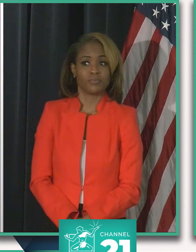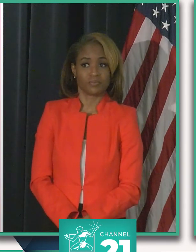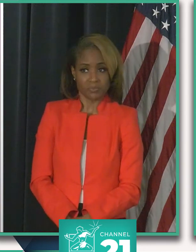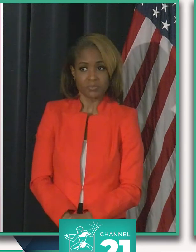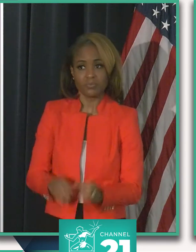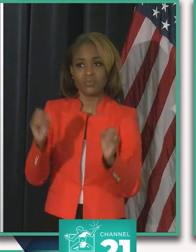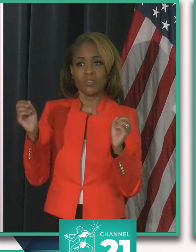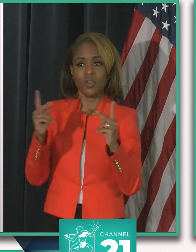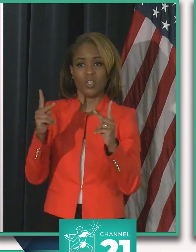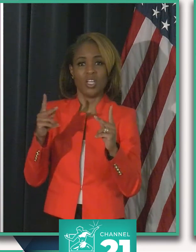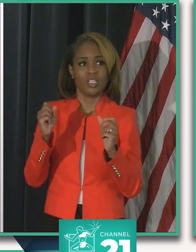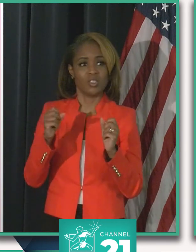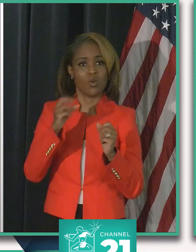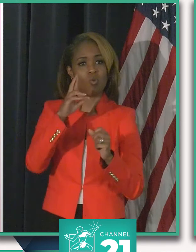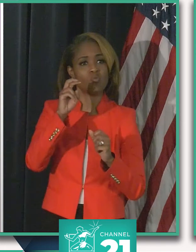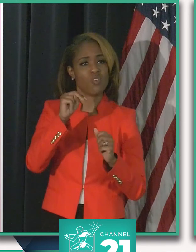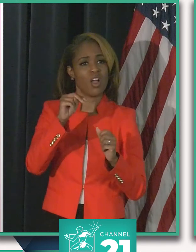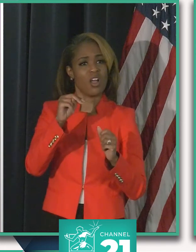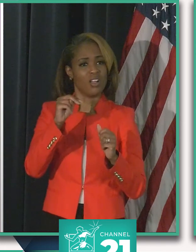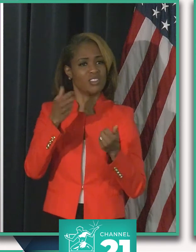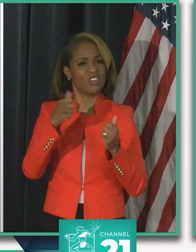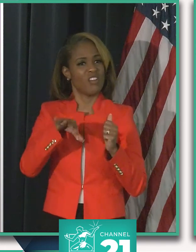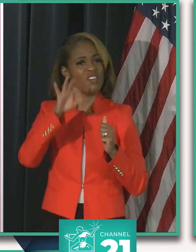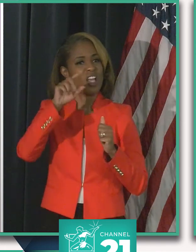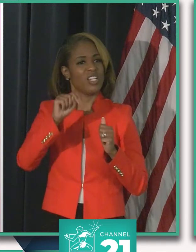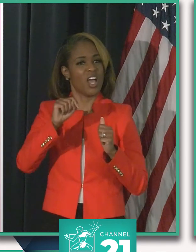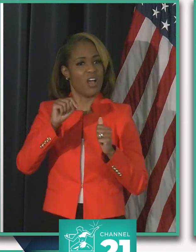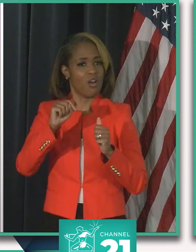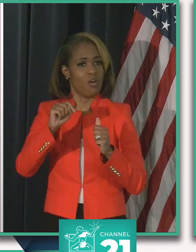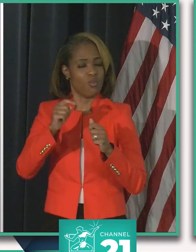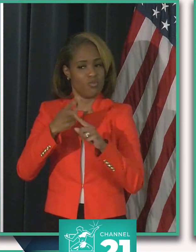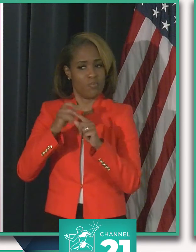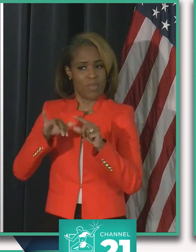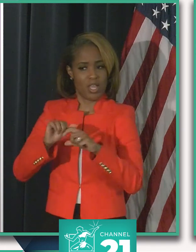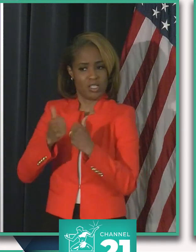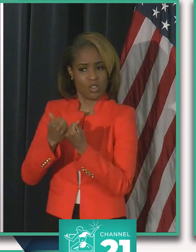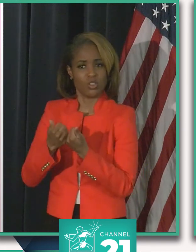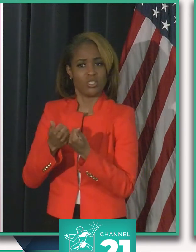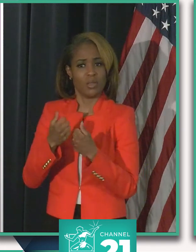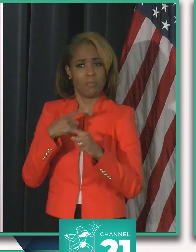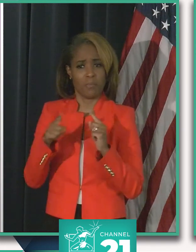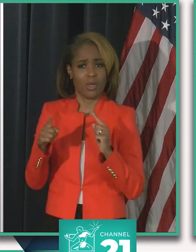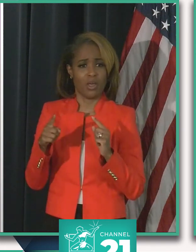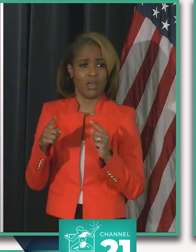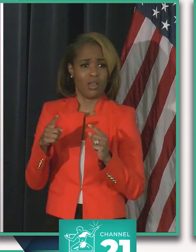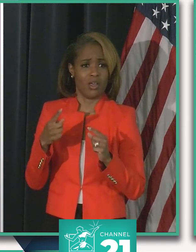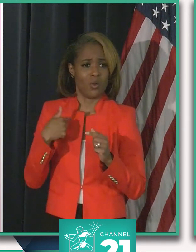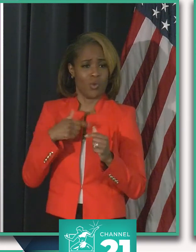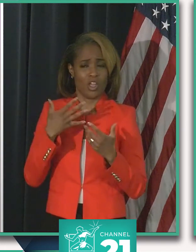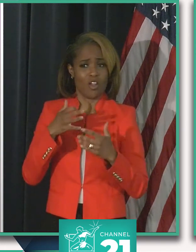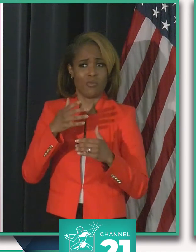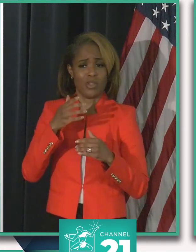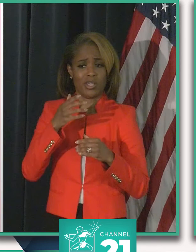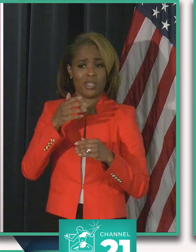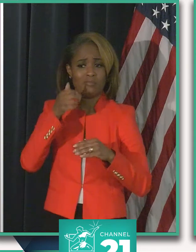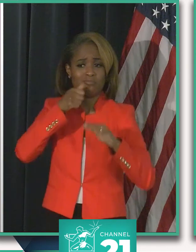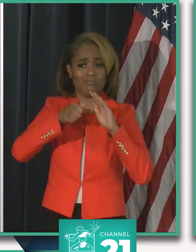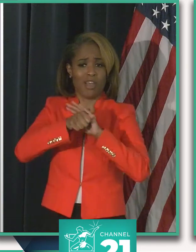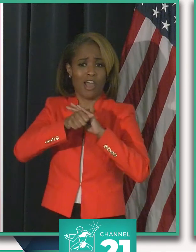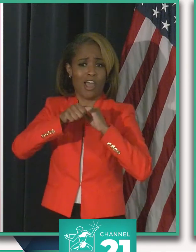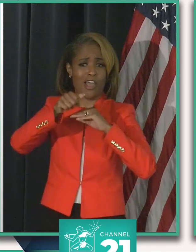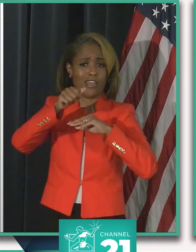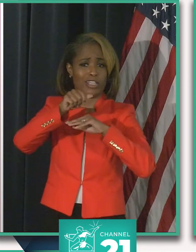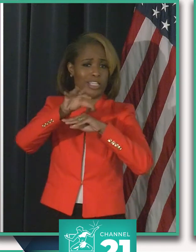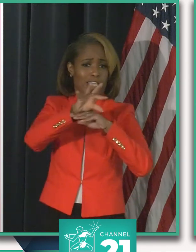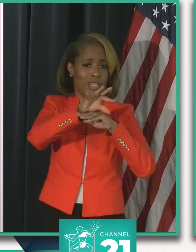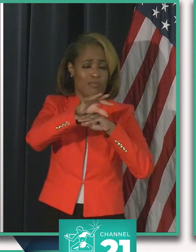All right. Ron, let's find out in the Neighborhood Association. But we have put hidden cameras up in a number of the prime dumping